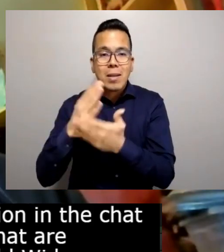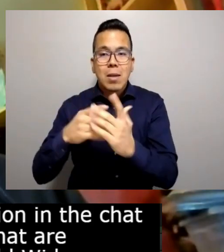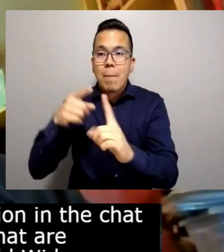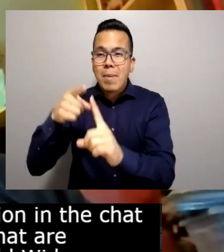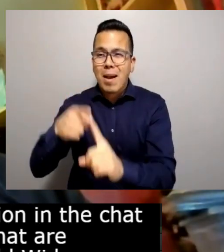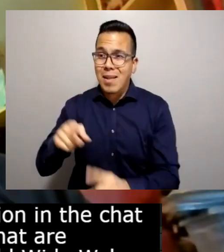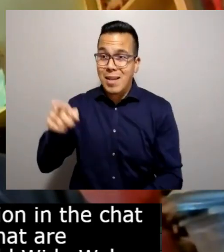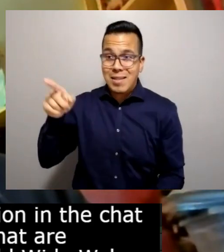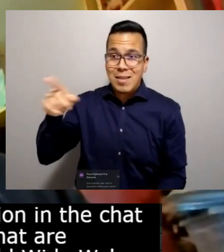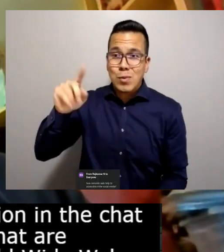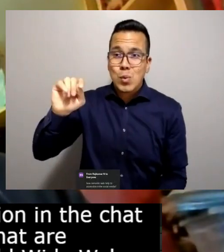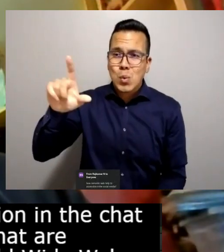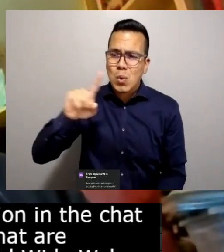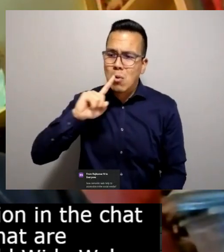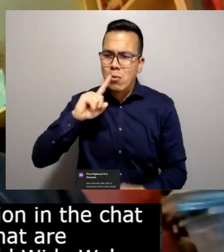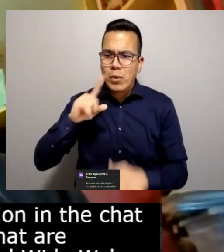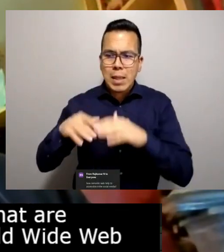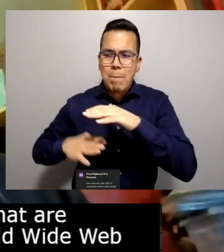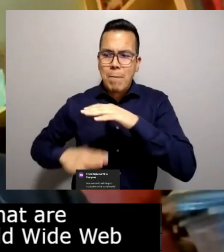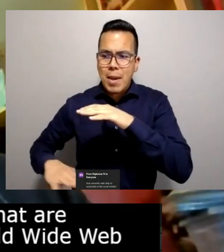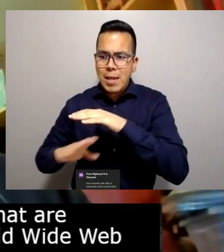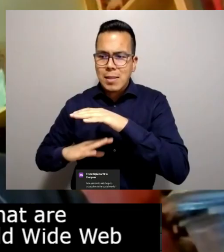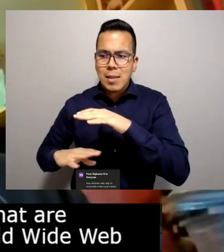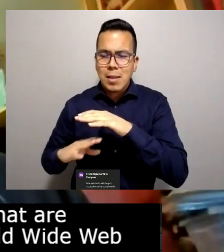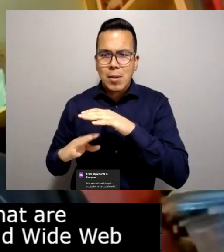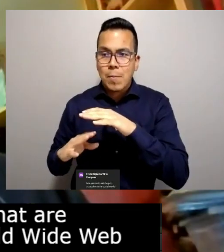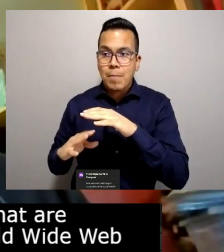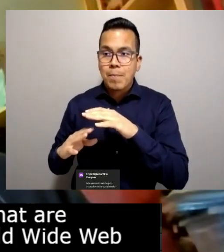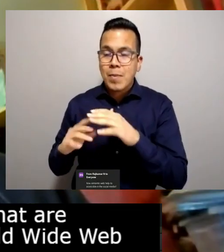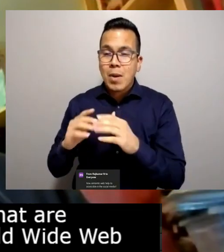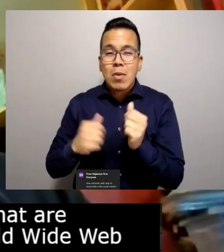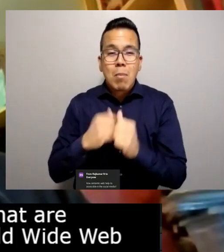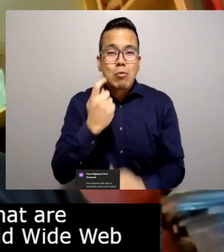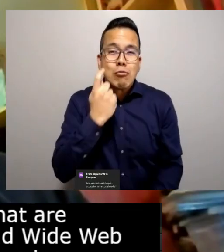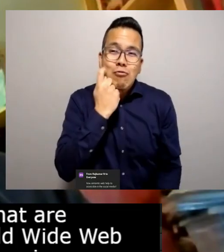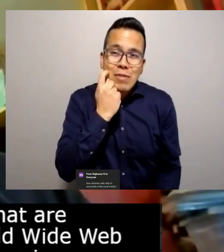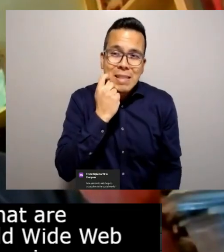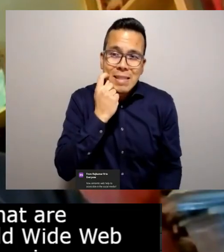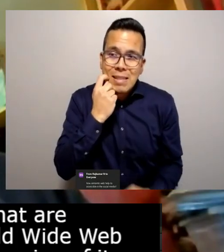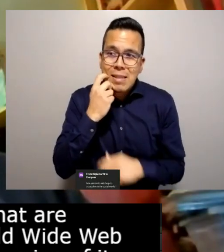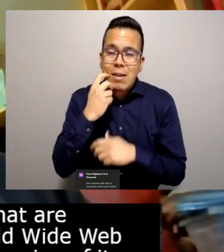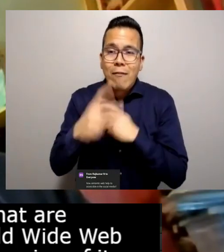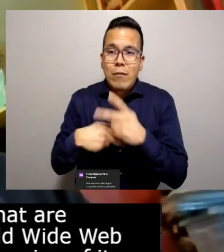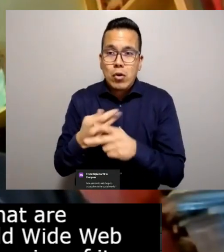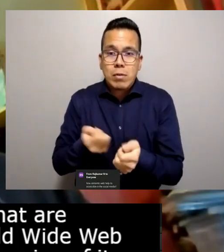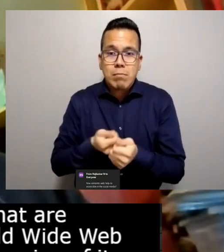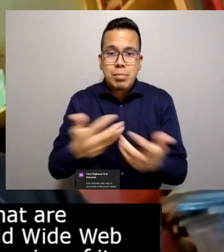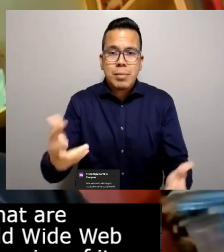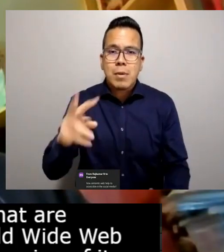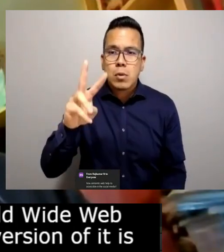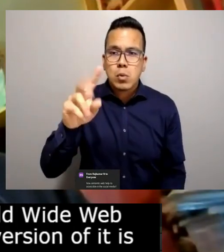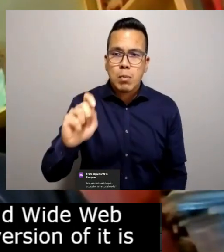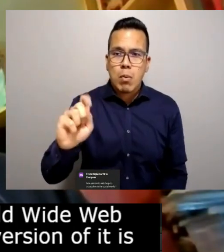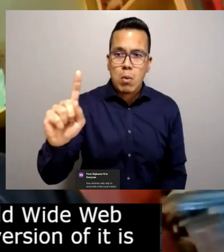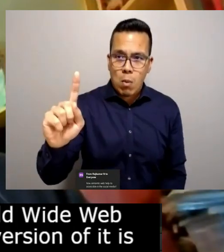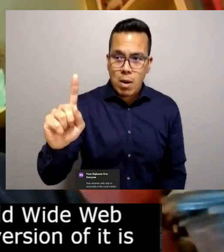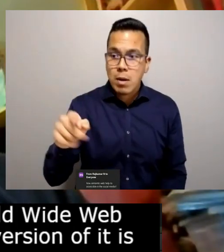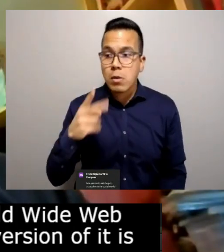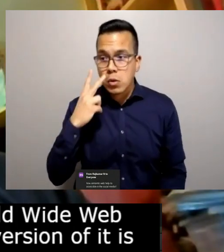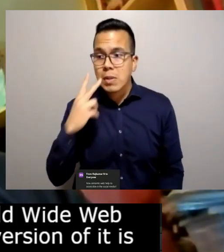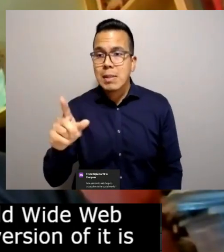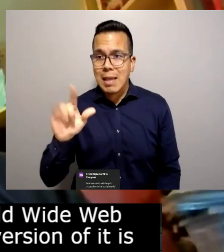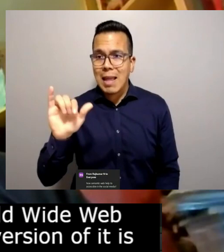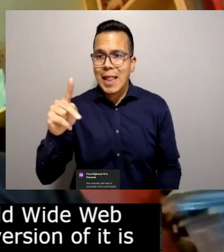tool, and the latest version of it is 2.1. There's a link to that in the chat as